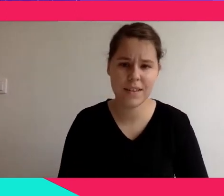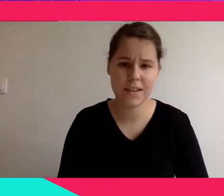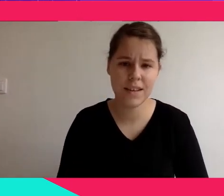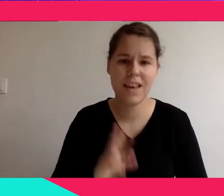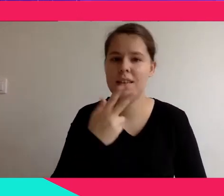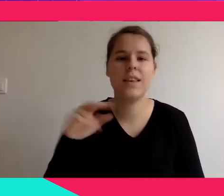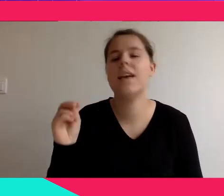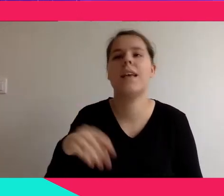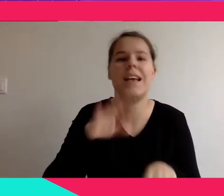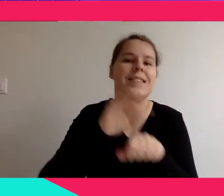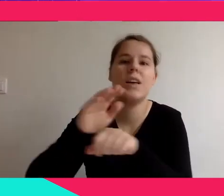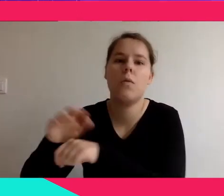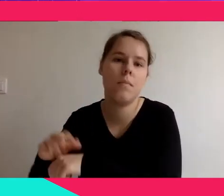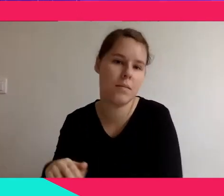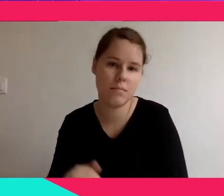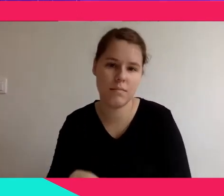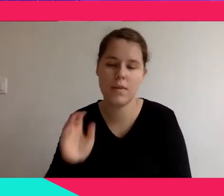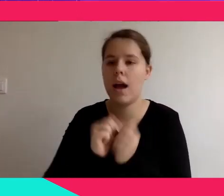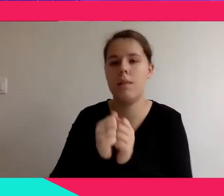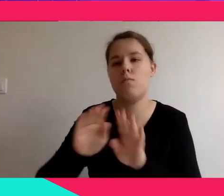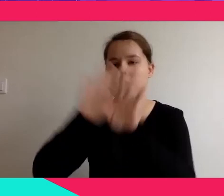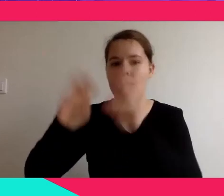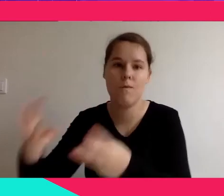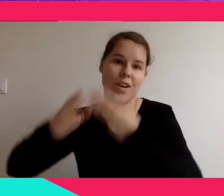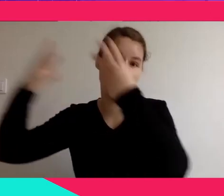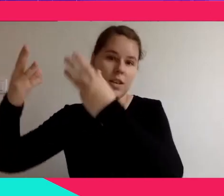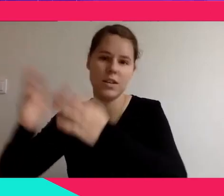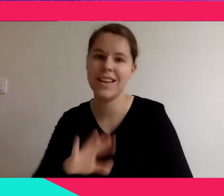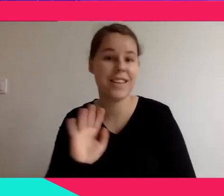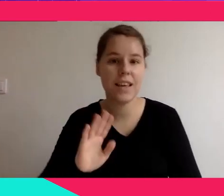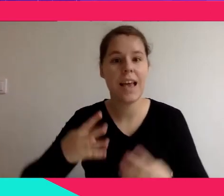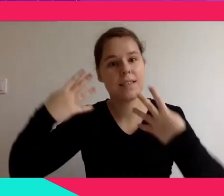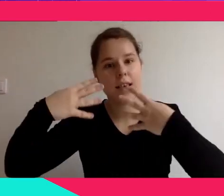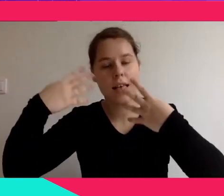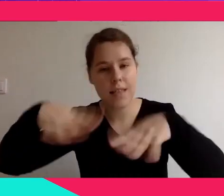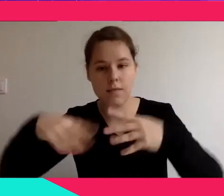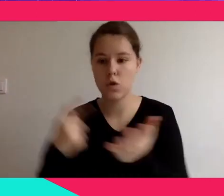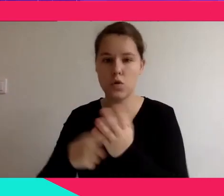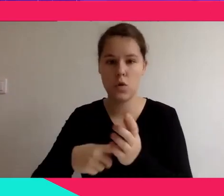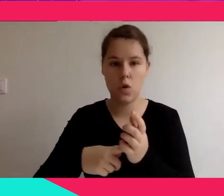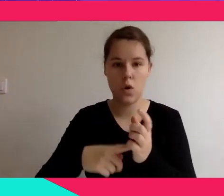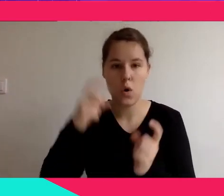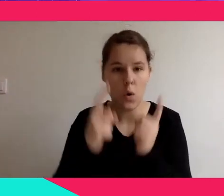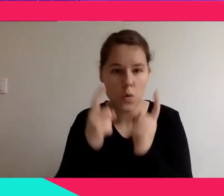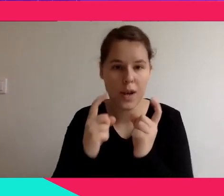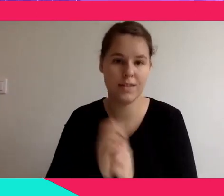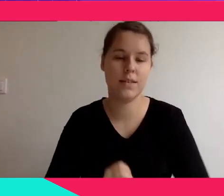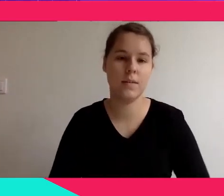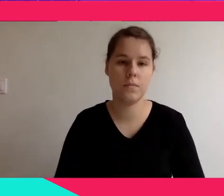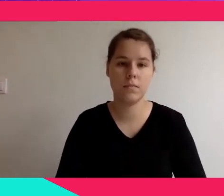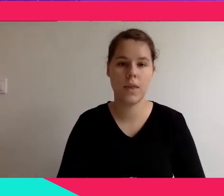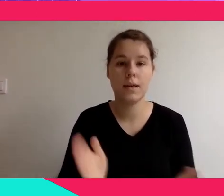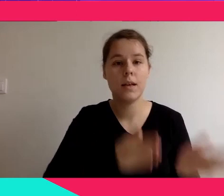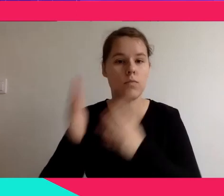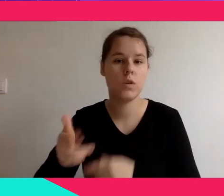budget for technologies. So how do you think with what we can actually compete? So what are our